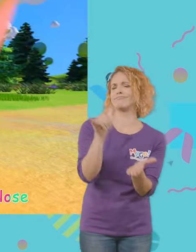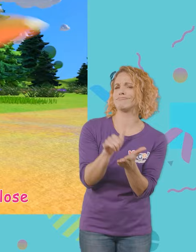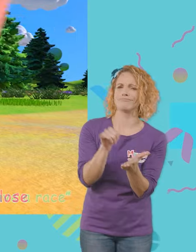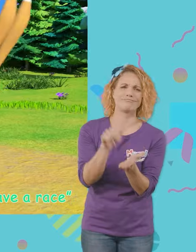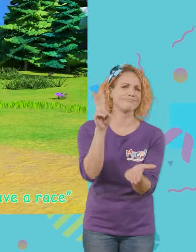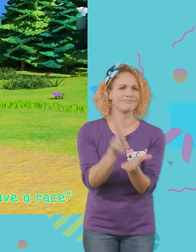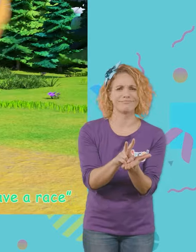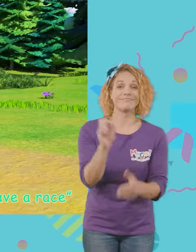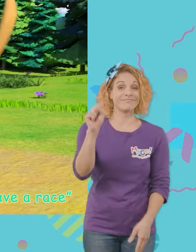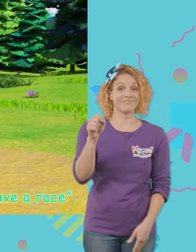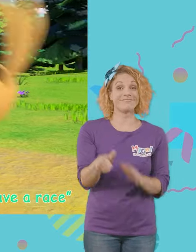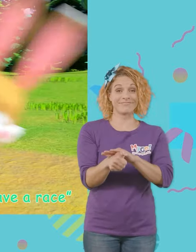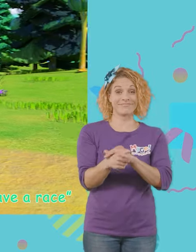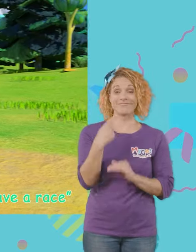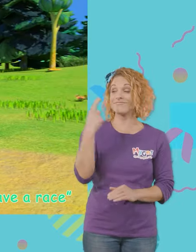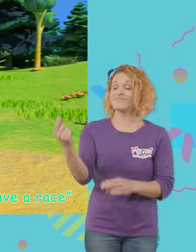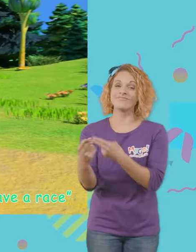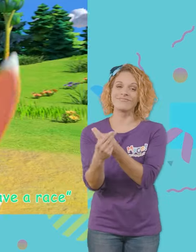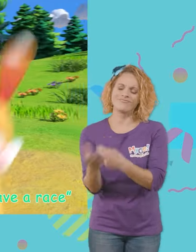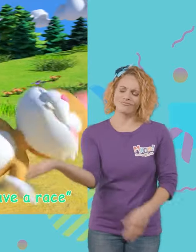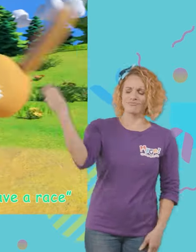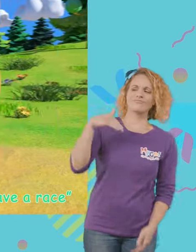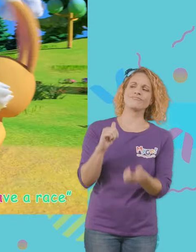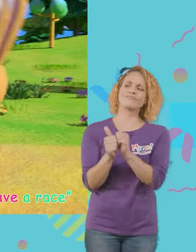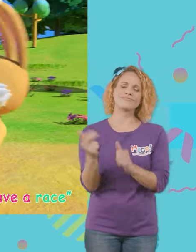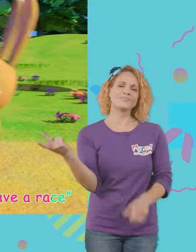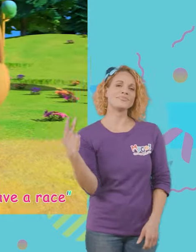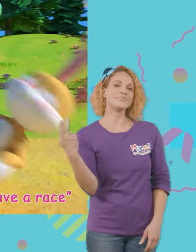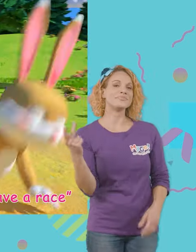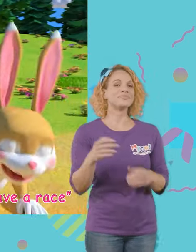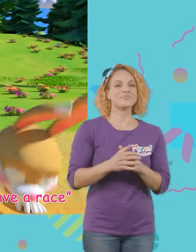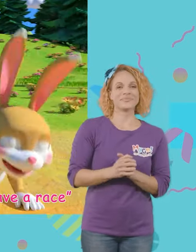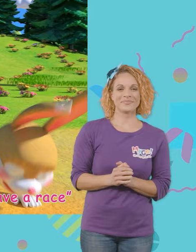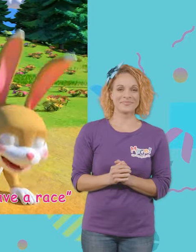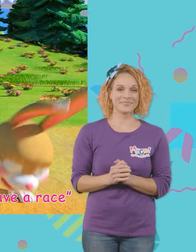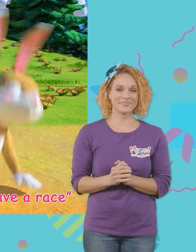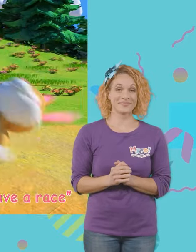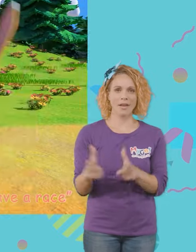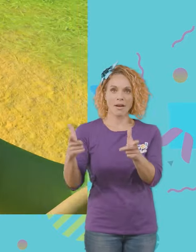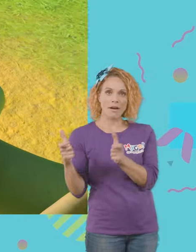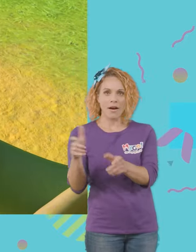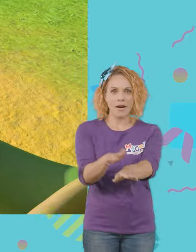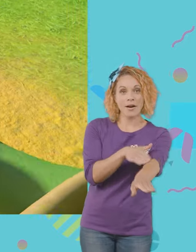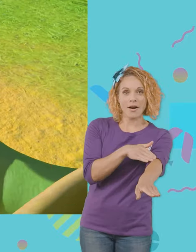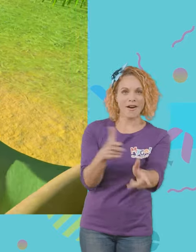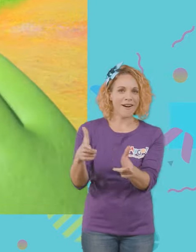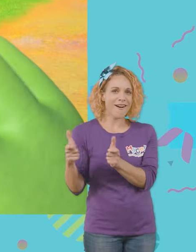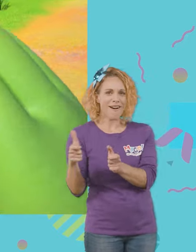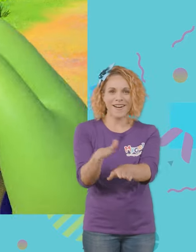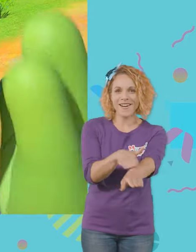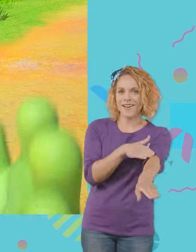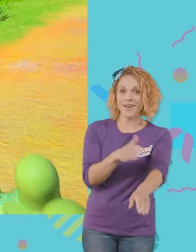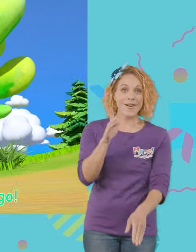that you can lose Oh yes, the tortoise said to hare, let's have a race Fast and slow,